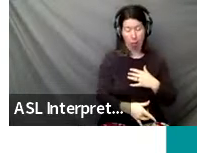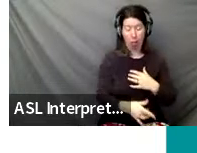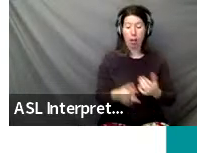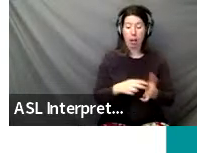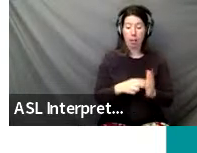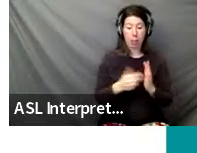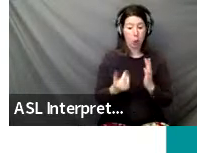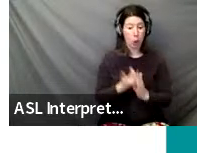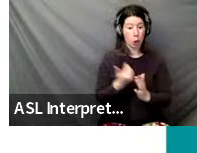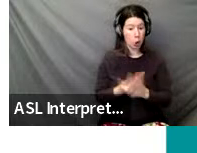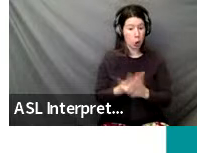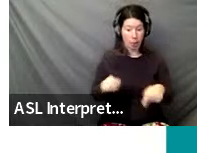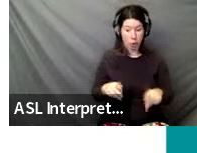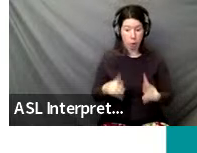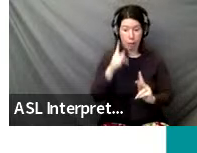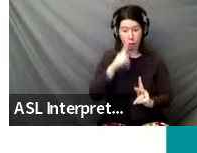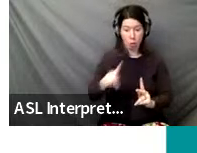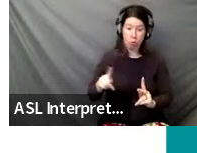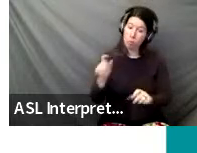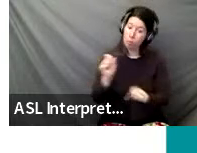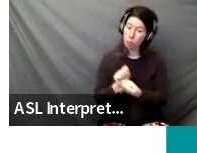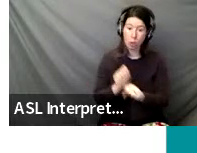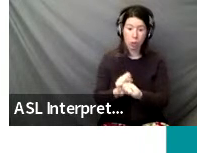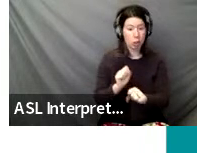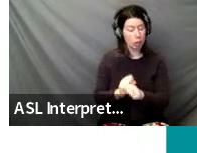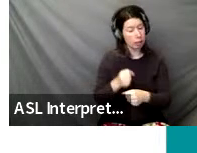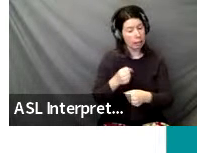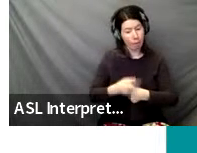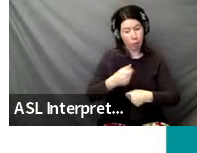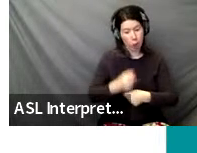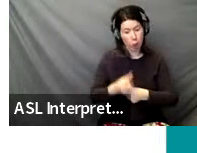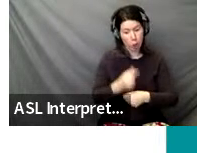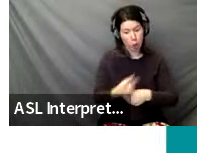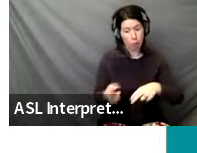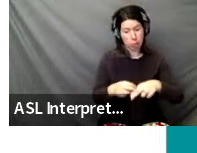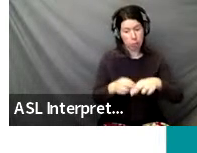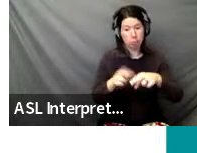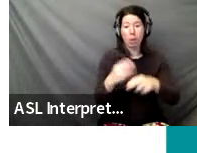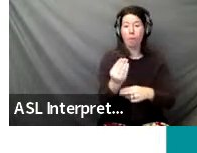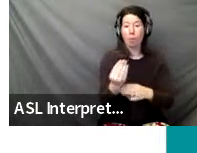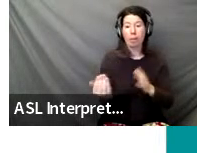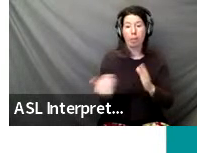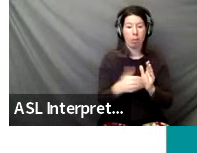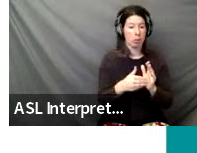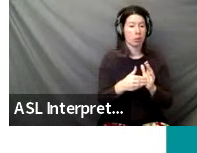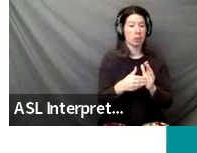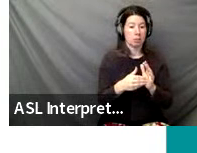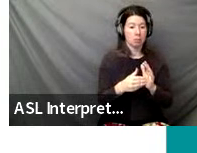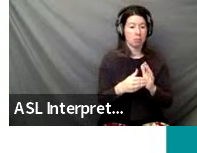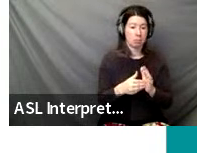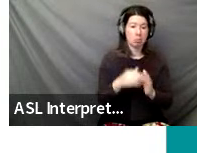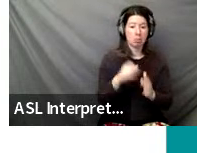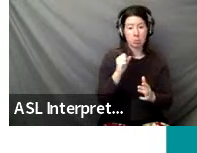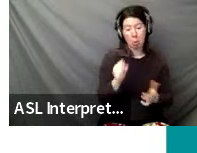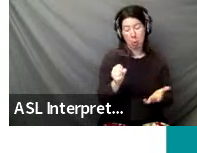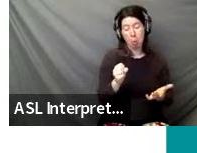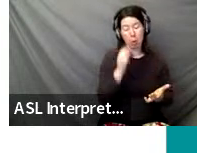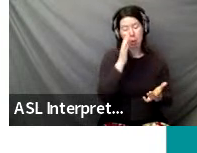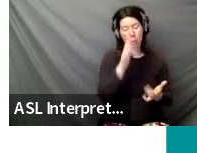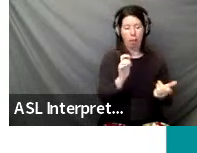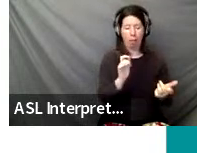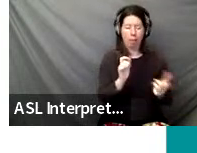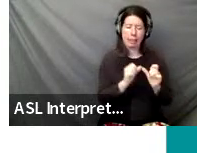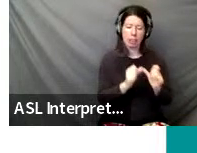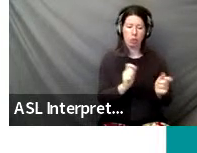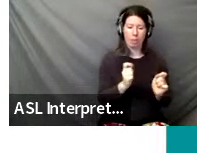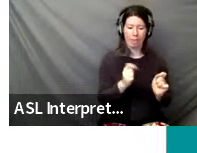employment opportunities on year by year of about 14,000. And so we'll be continuing to refine this